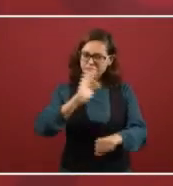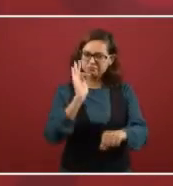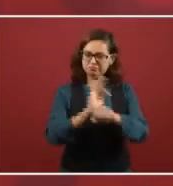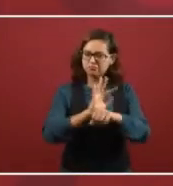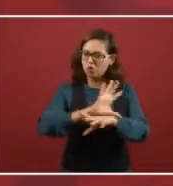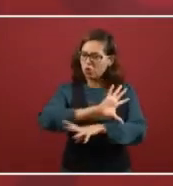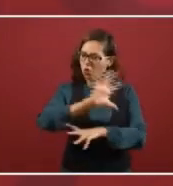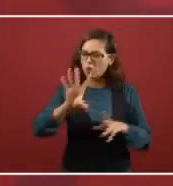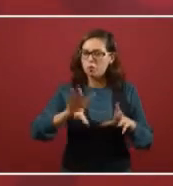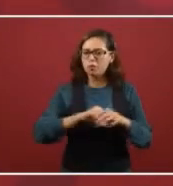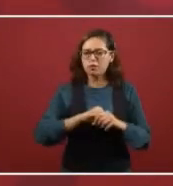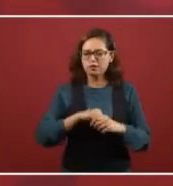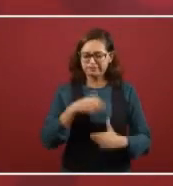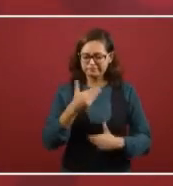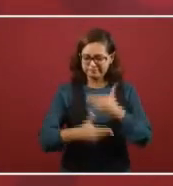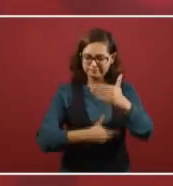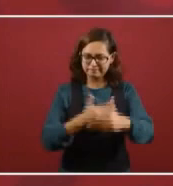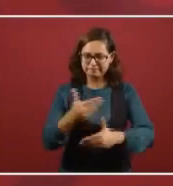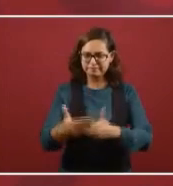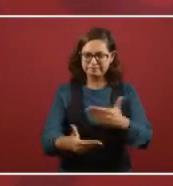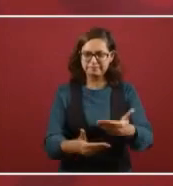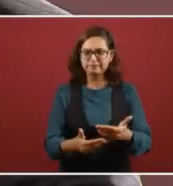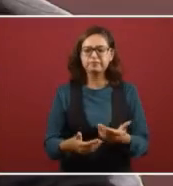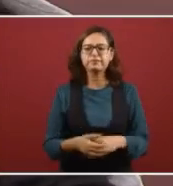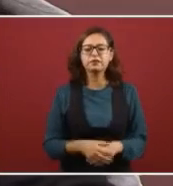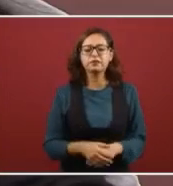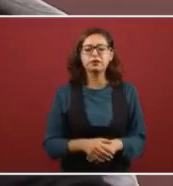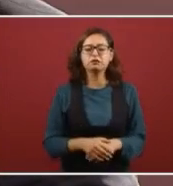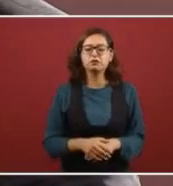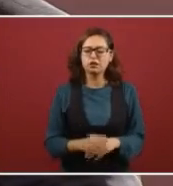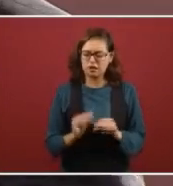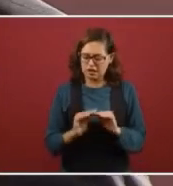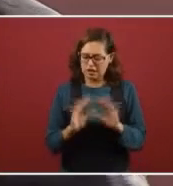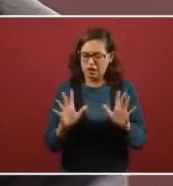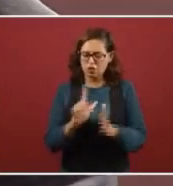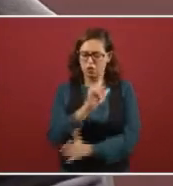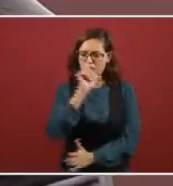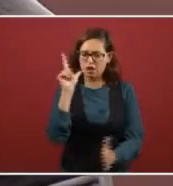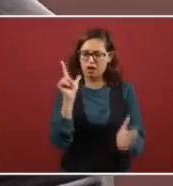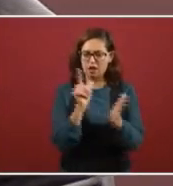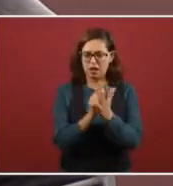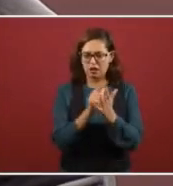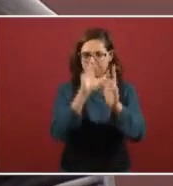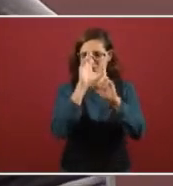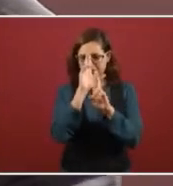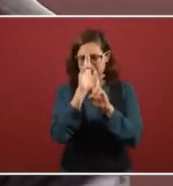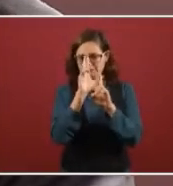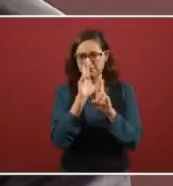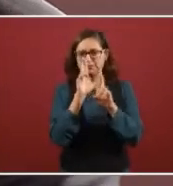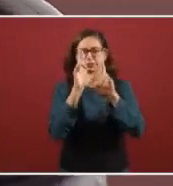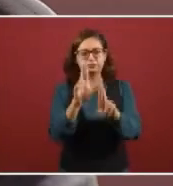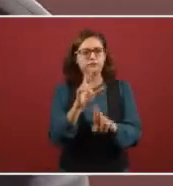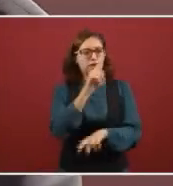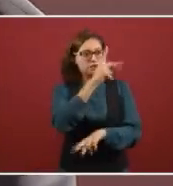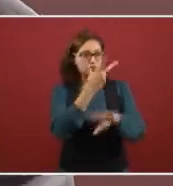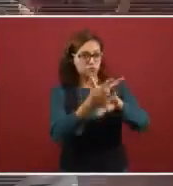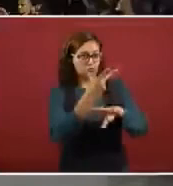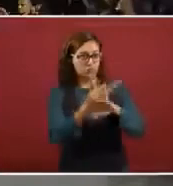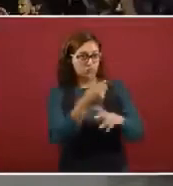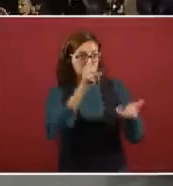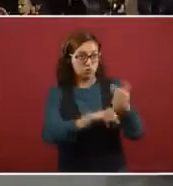of this convening in the next few months. We respect the legal laws. We're not trying